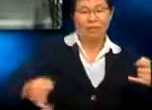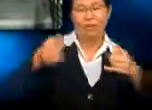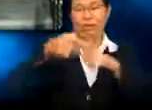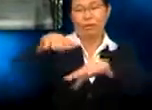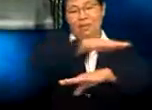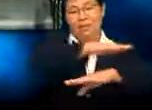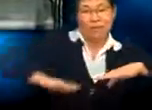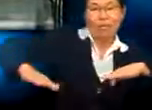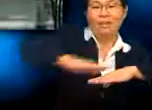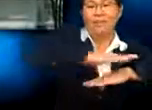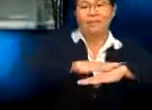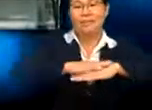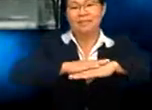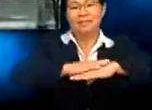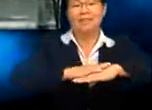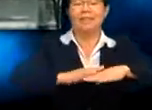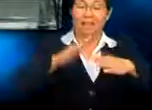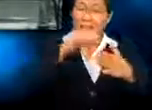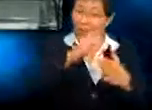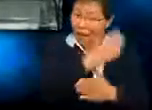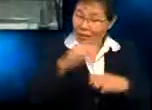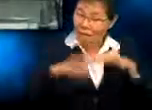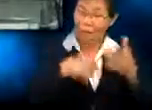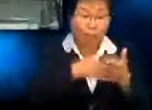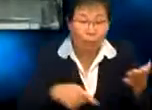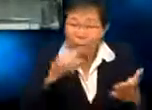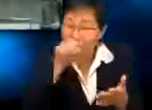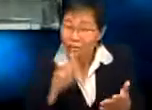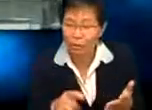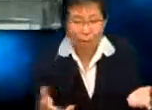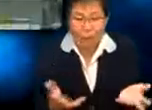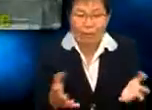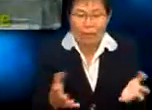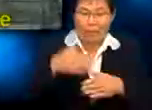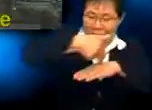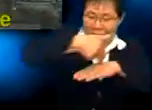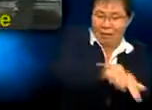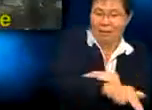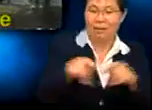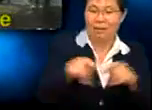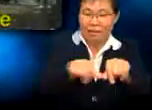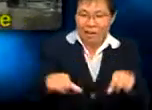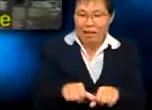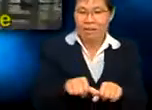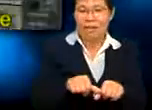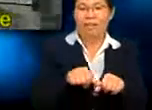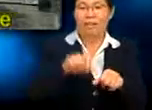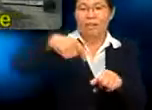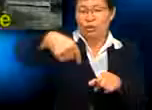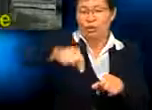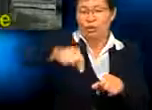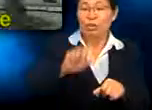the surface. And then what? Well, it is channeled to an area called the